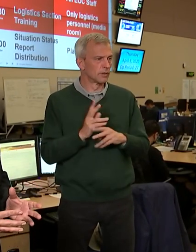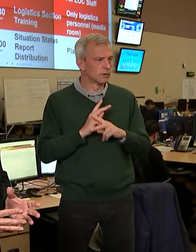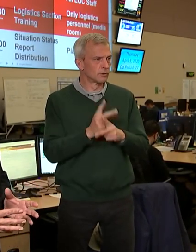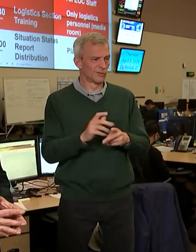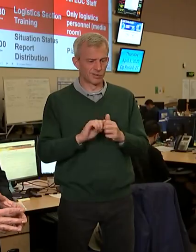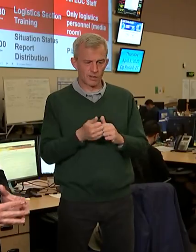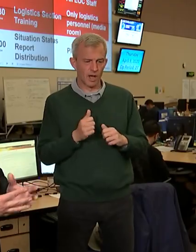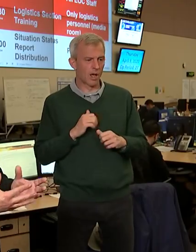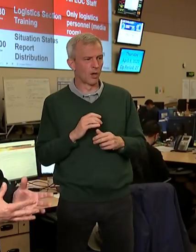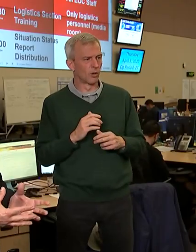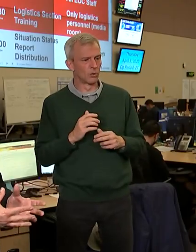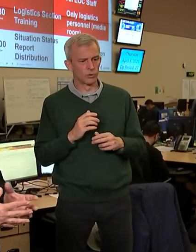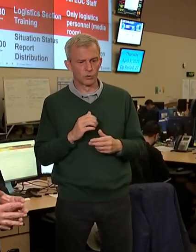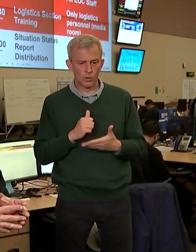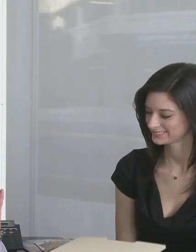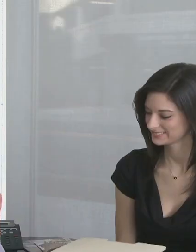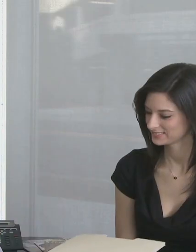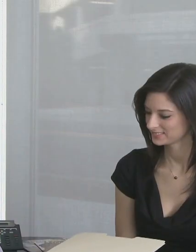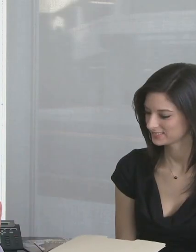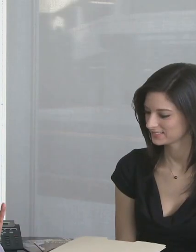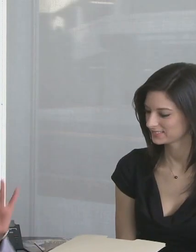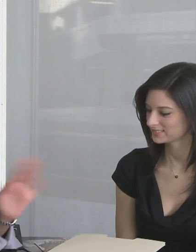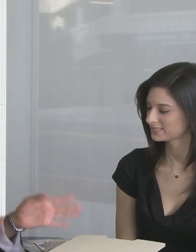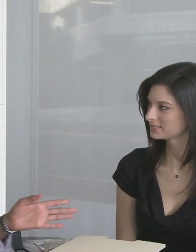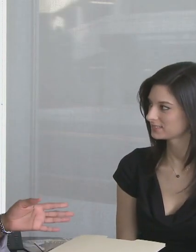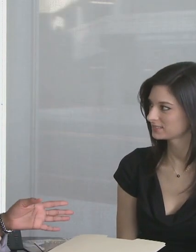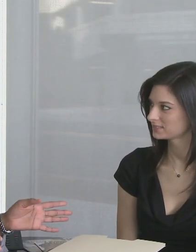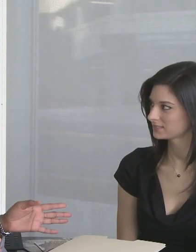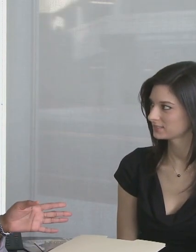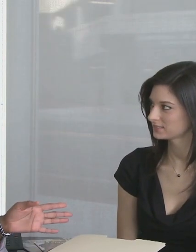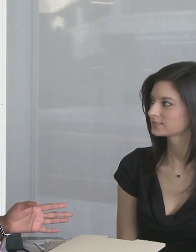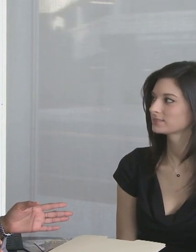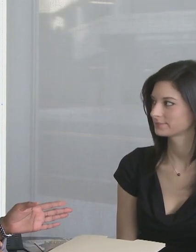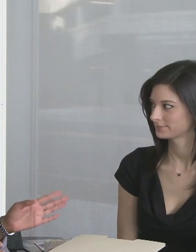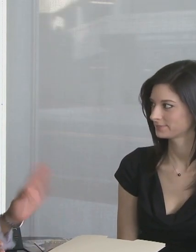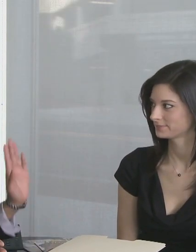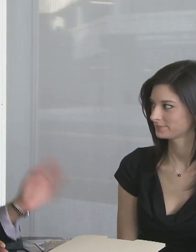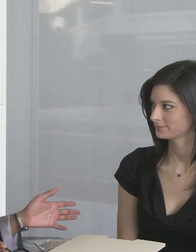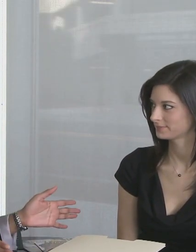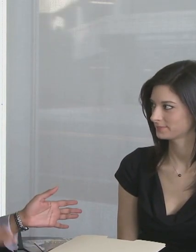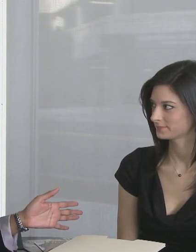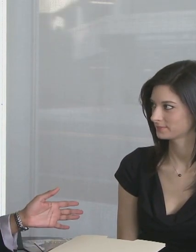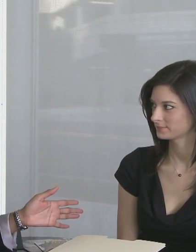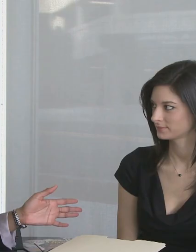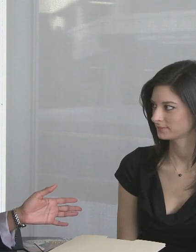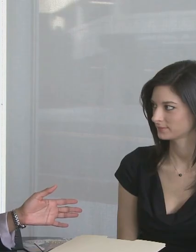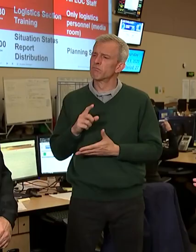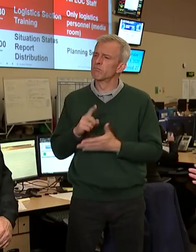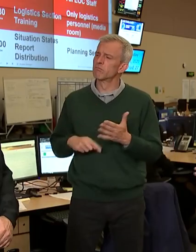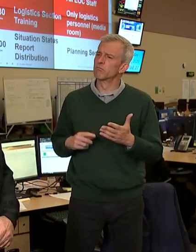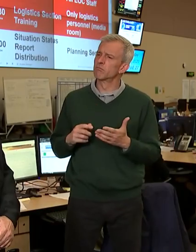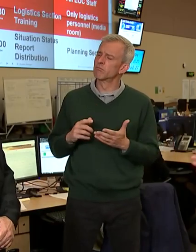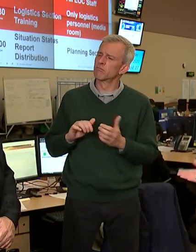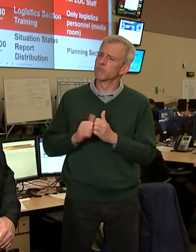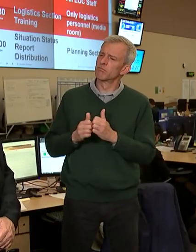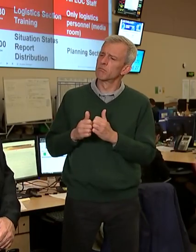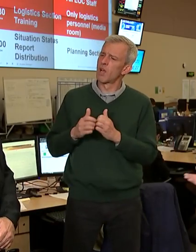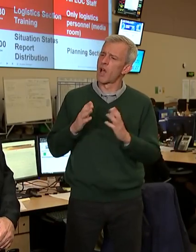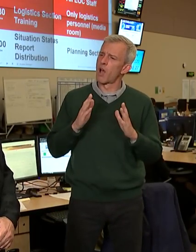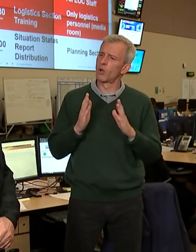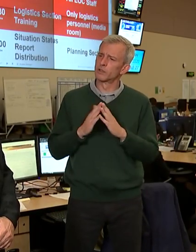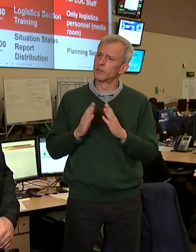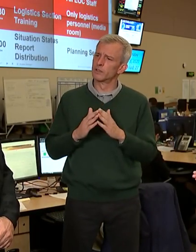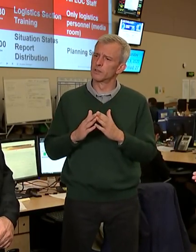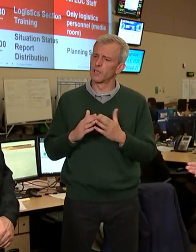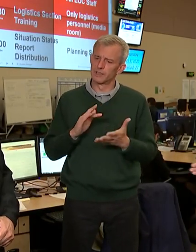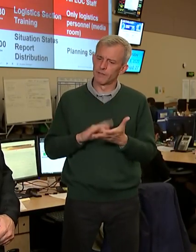businesses and communities that are in need of these loans. And so we have a whole team concentrating on this effort right now. How is the city leveraging